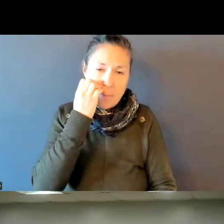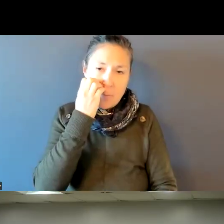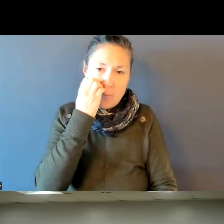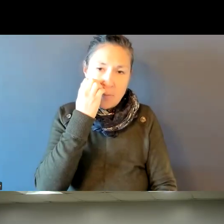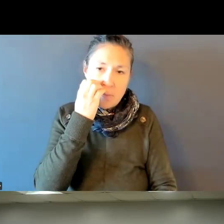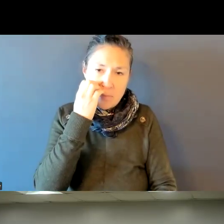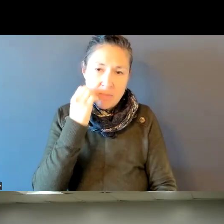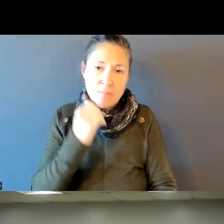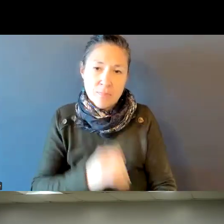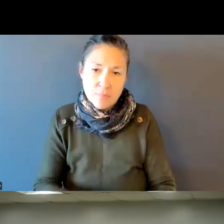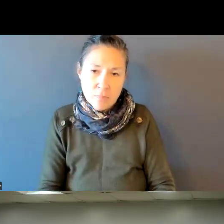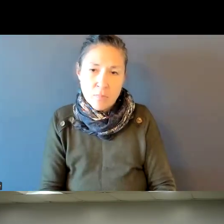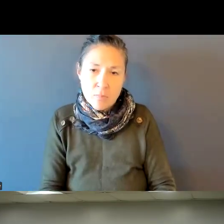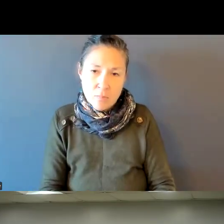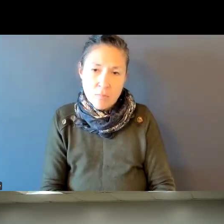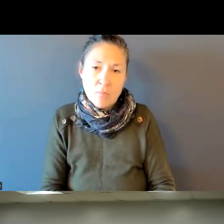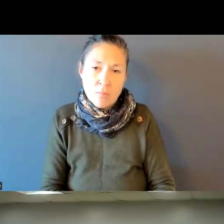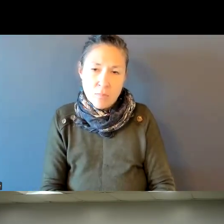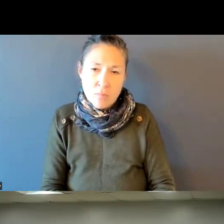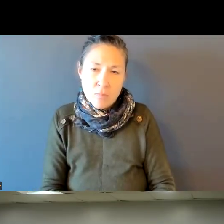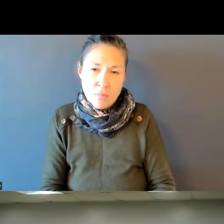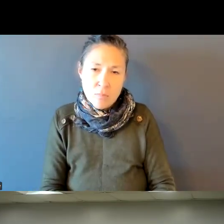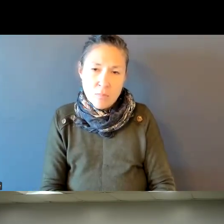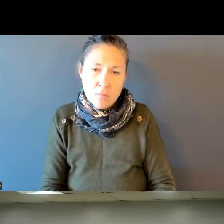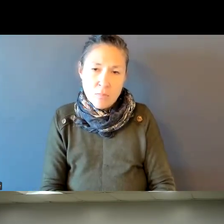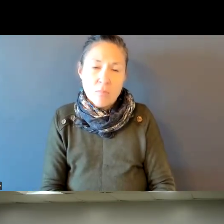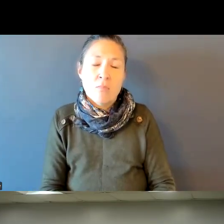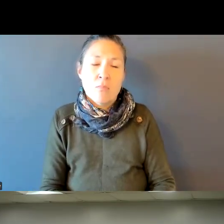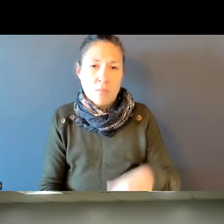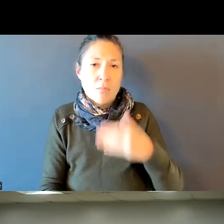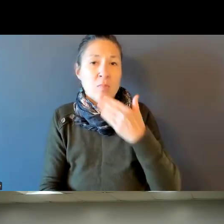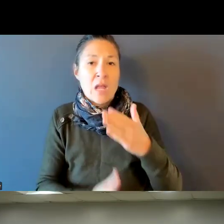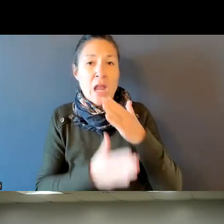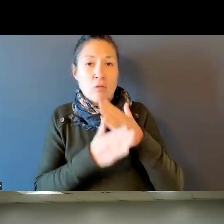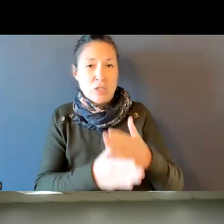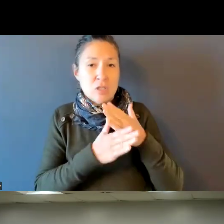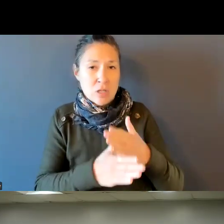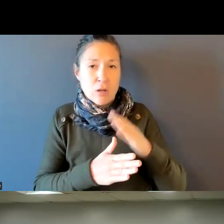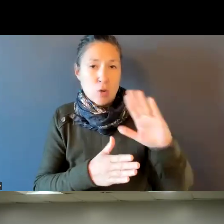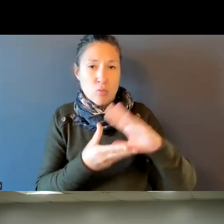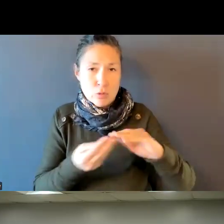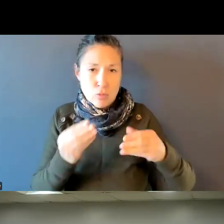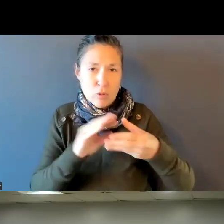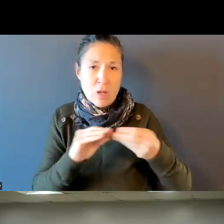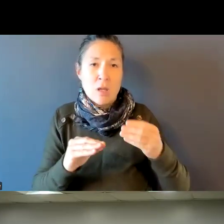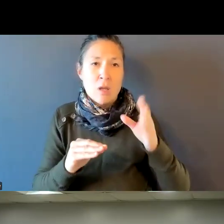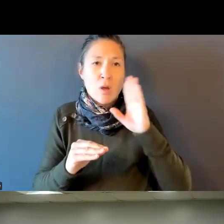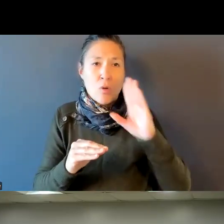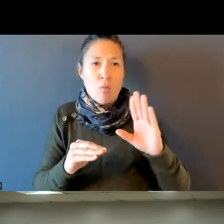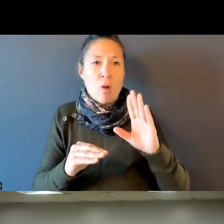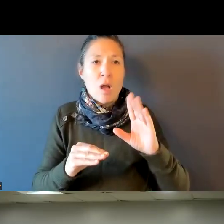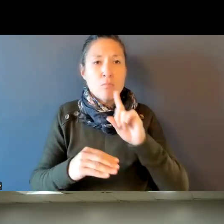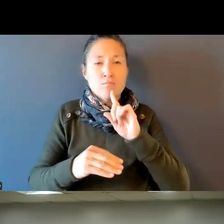sharing with us, and will commit to ensuring